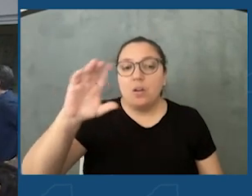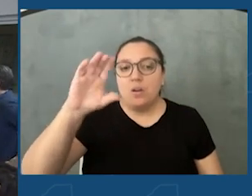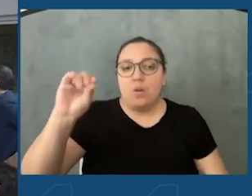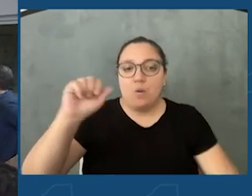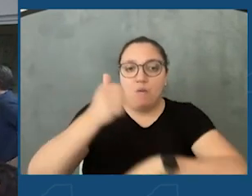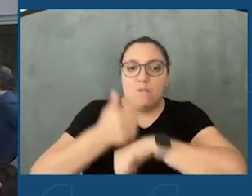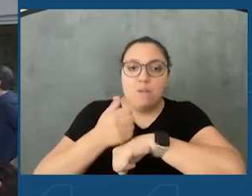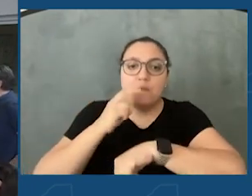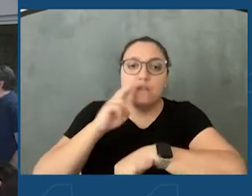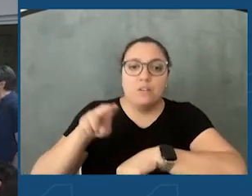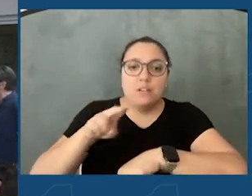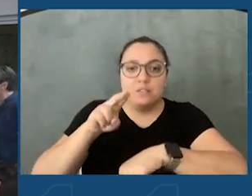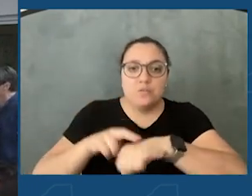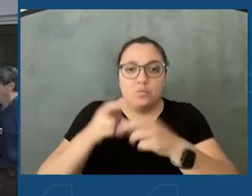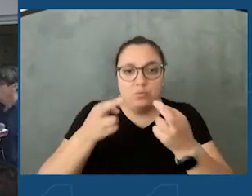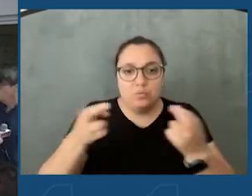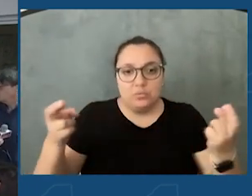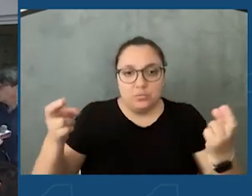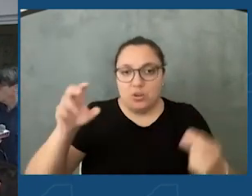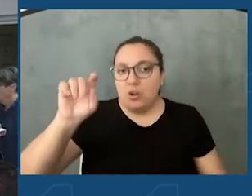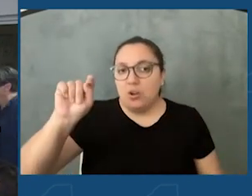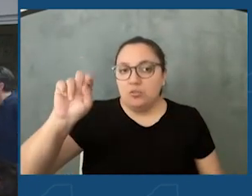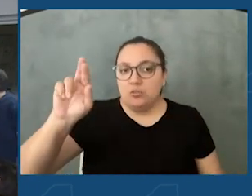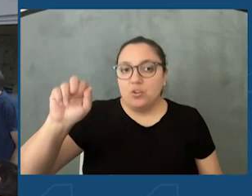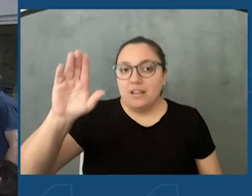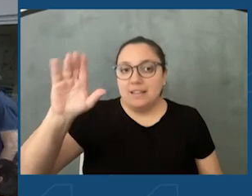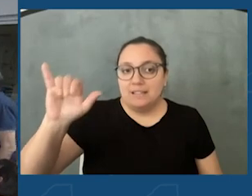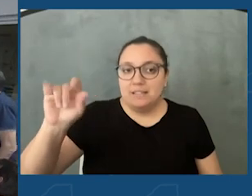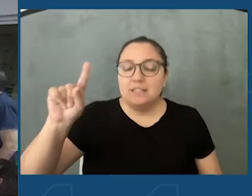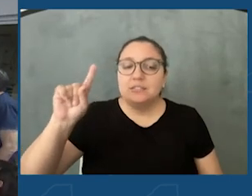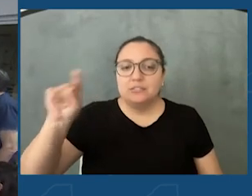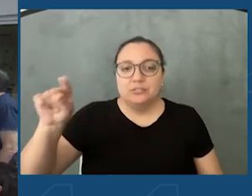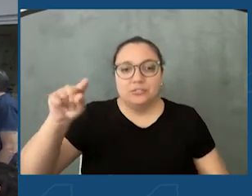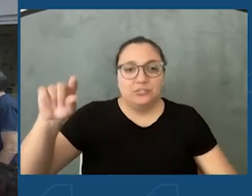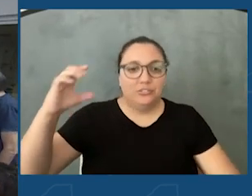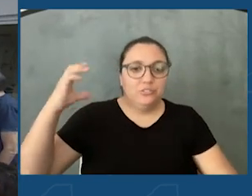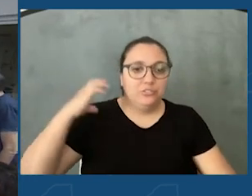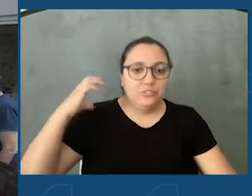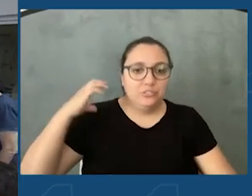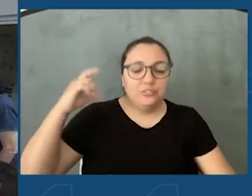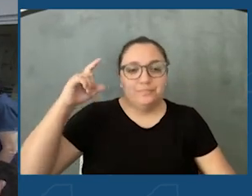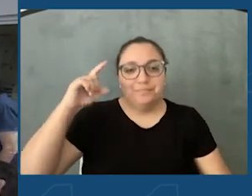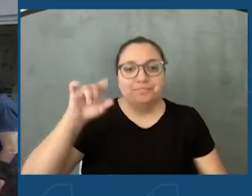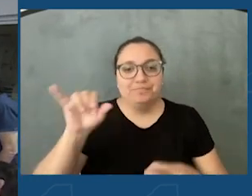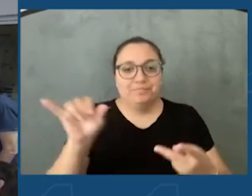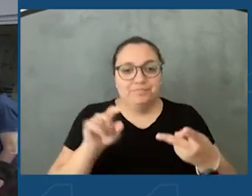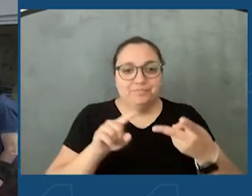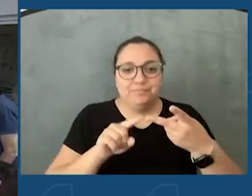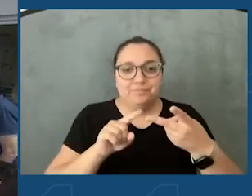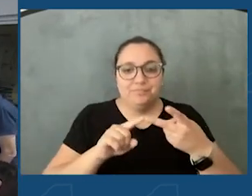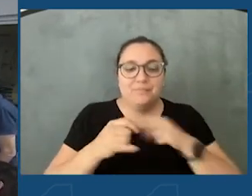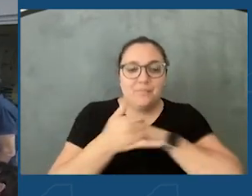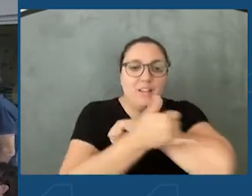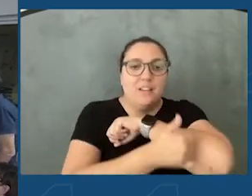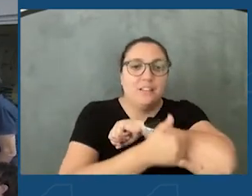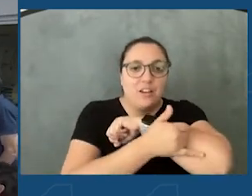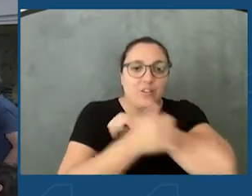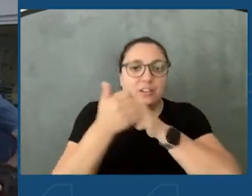Tracy Bartels, Chair of the Ulster County Legislature. Jen Metzger, County Executive, Ulster County.